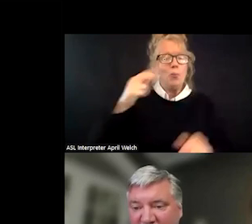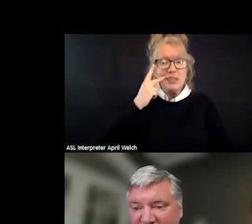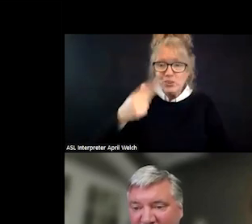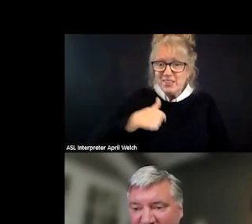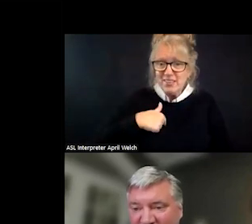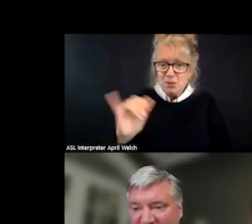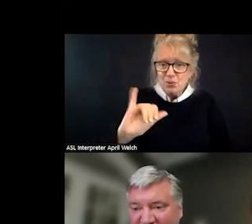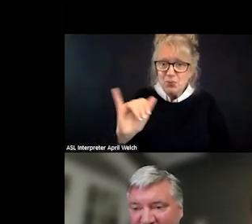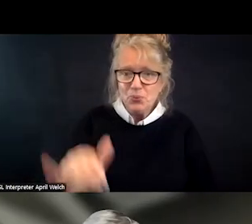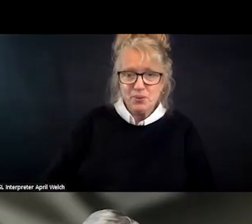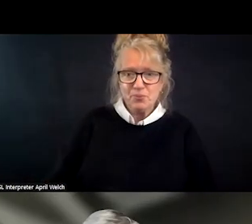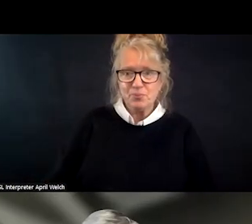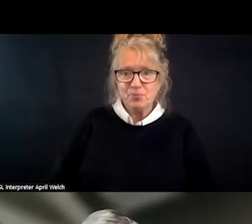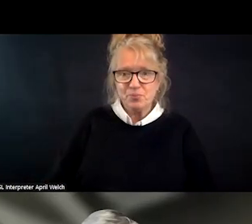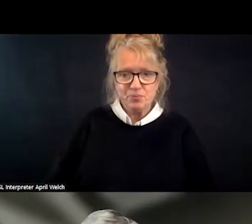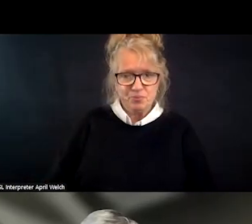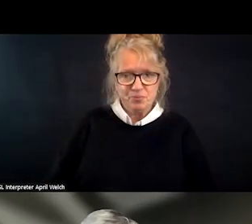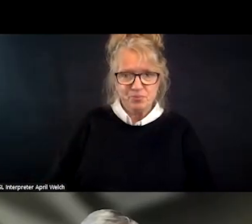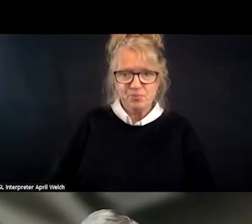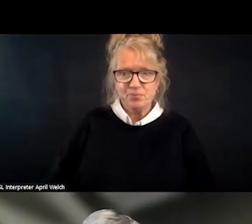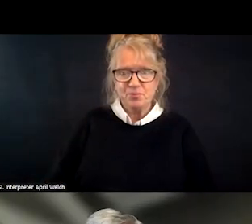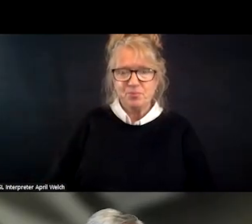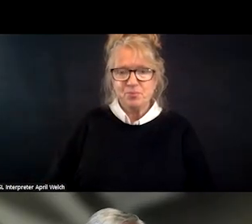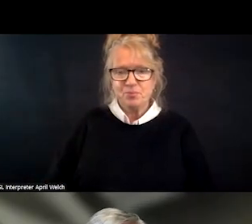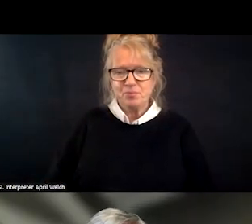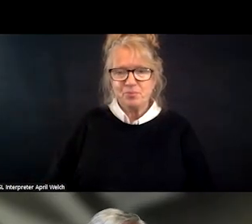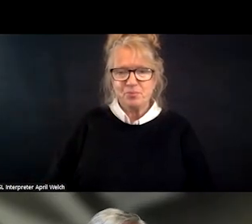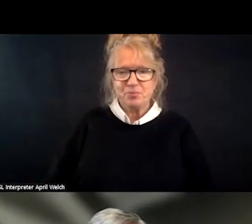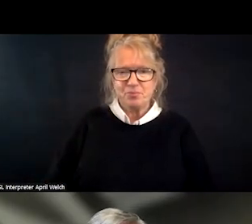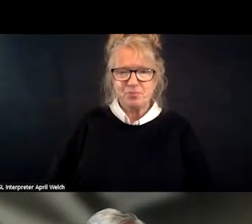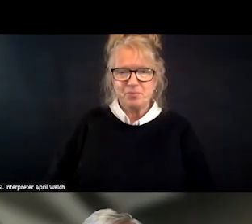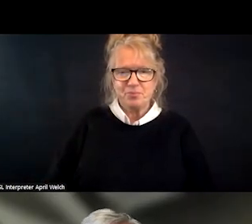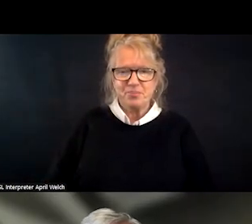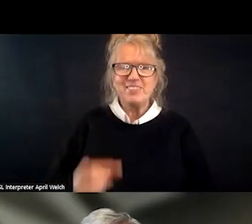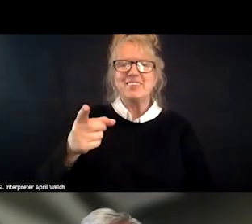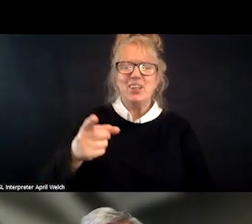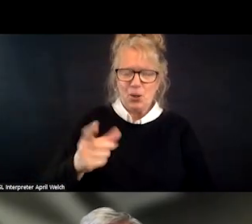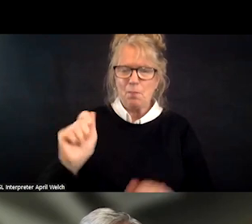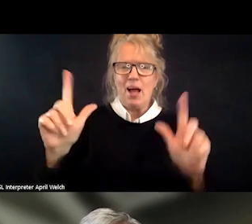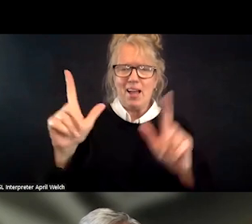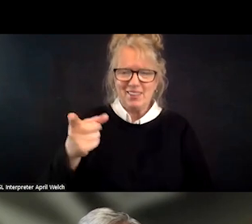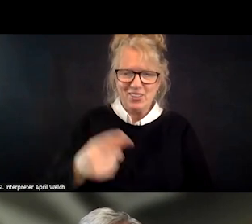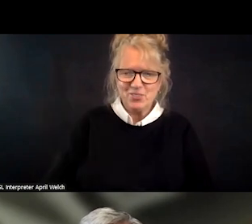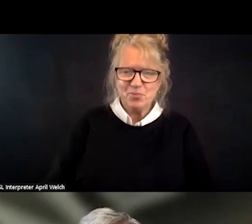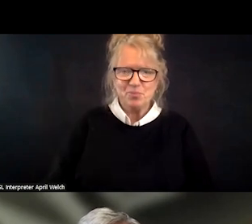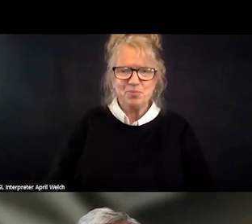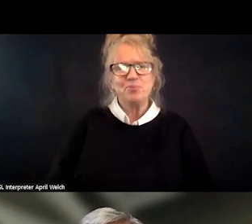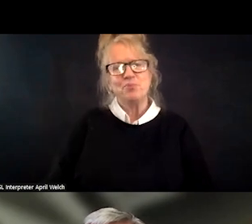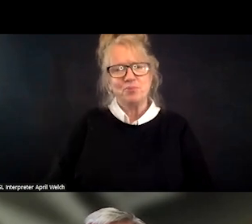well. All right. Just a beautiful fireplace. There you are. Okay.